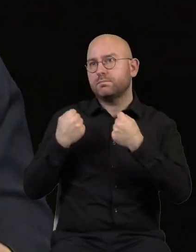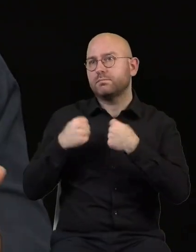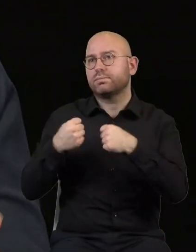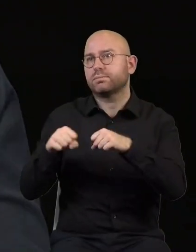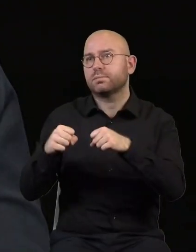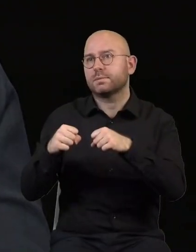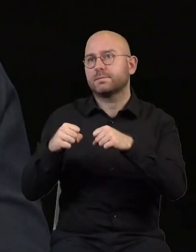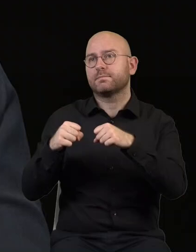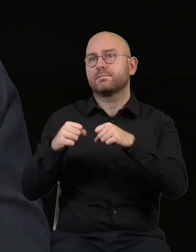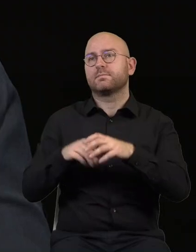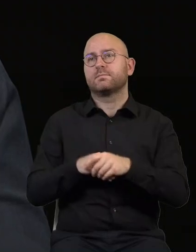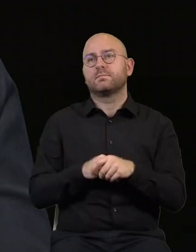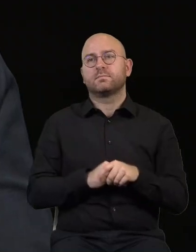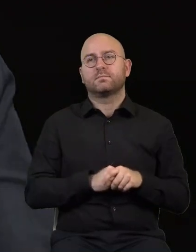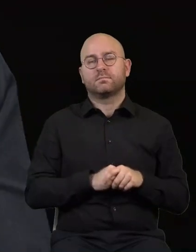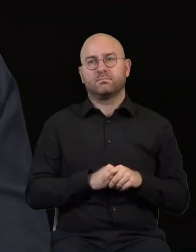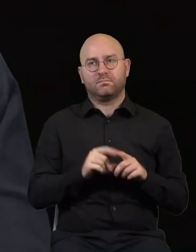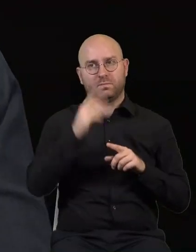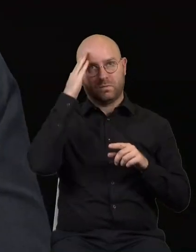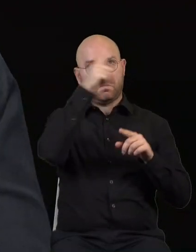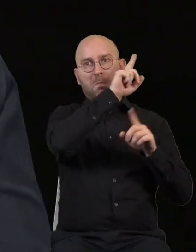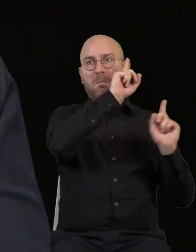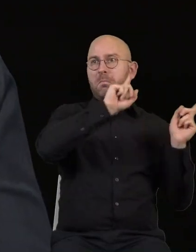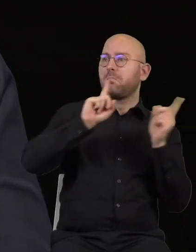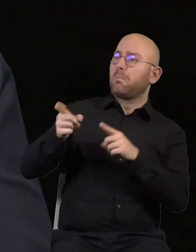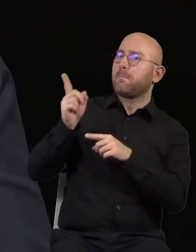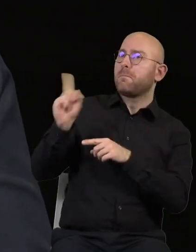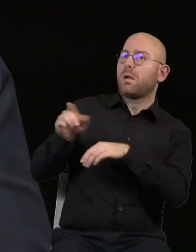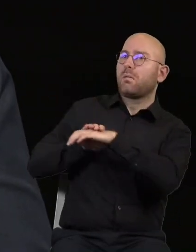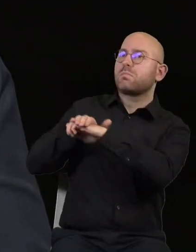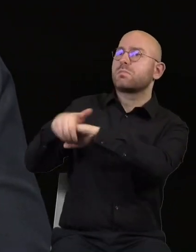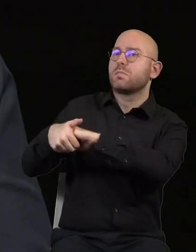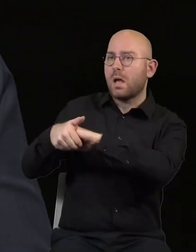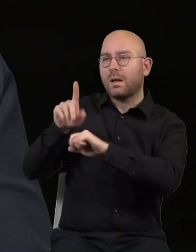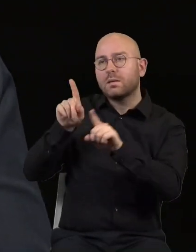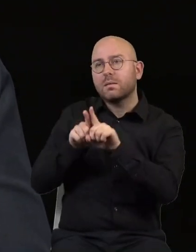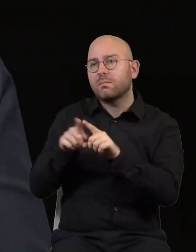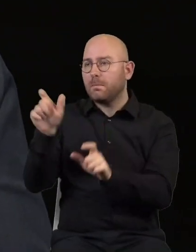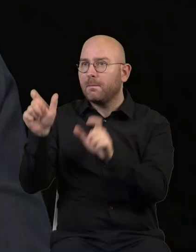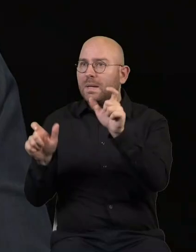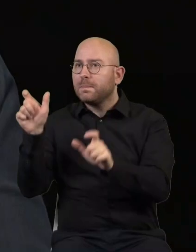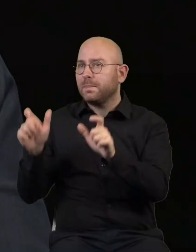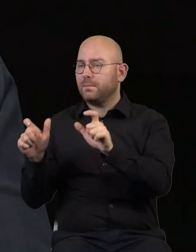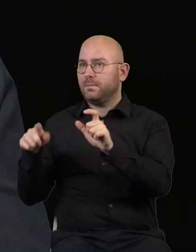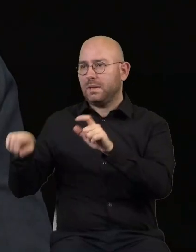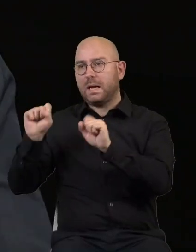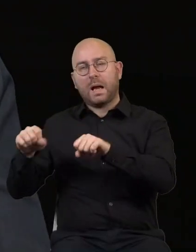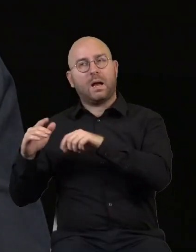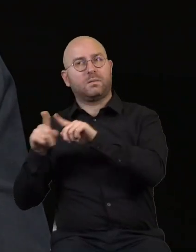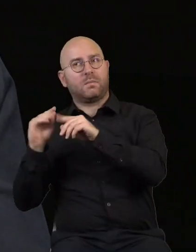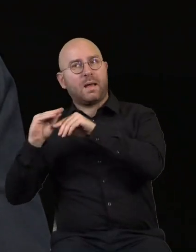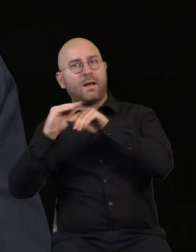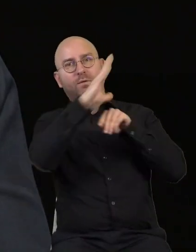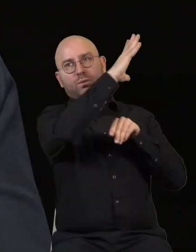our stakeholders in our everyday work. And as we have seen